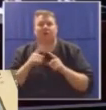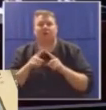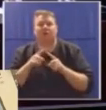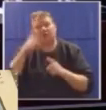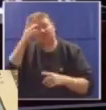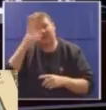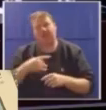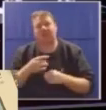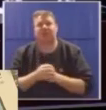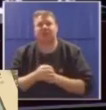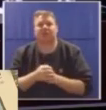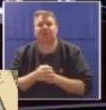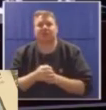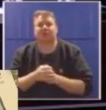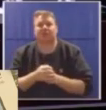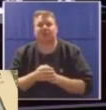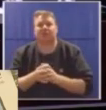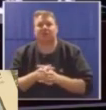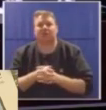diseases rather, of a